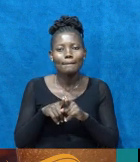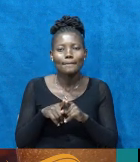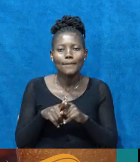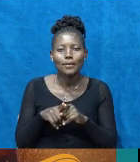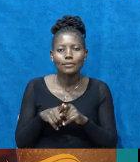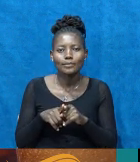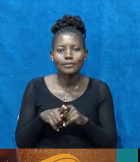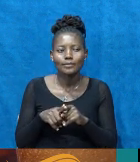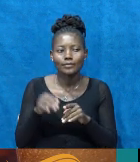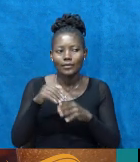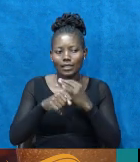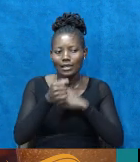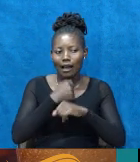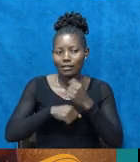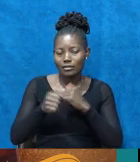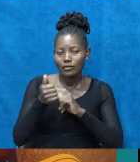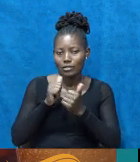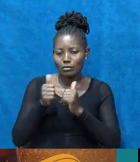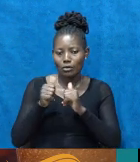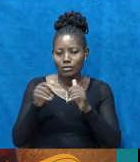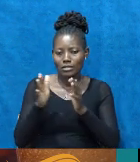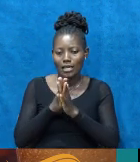good nutrition plan, even within